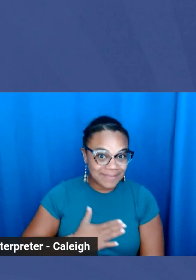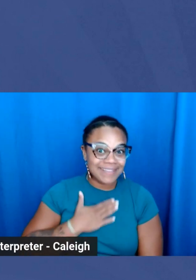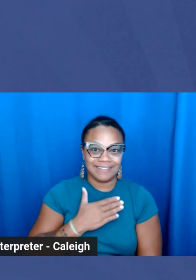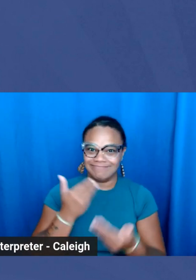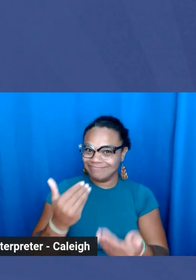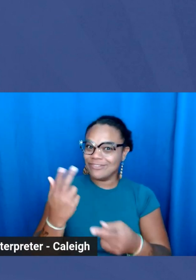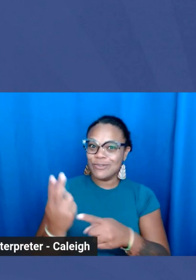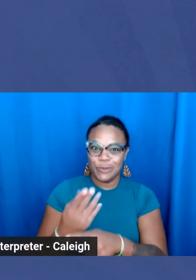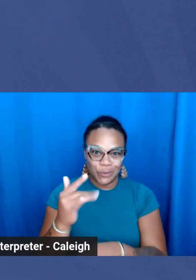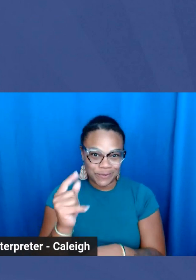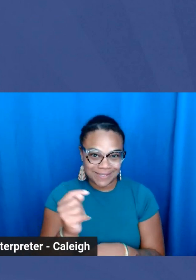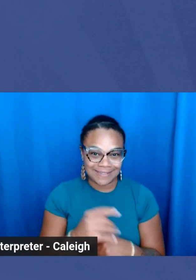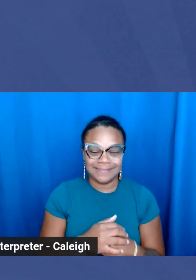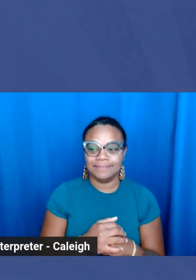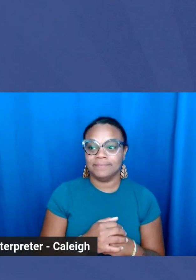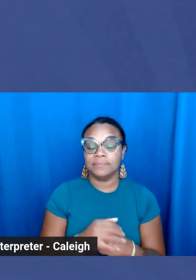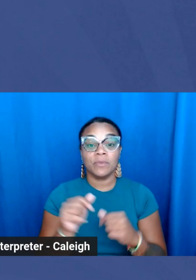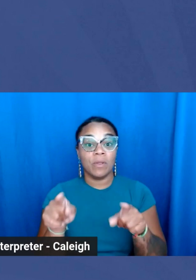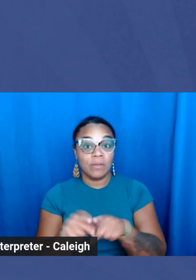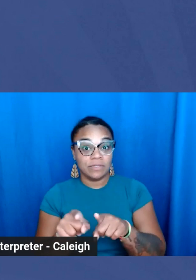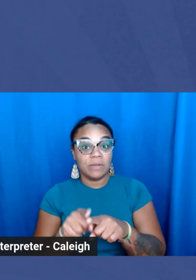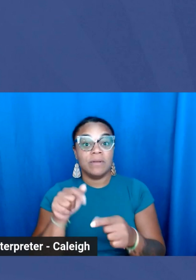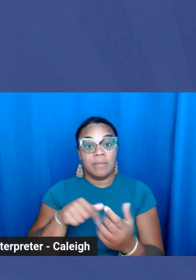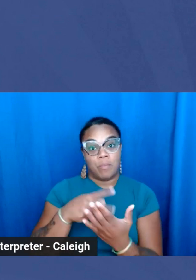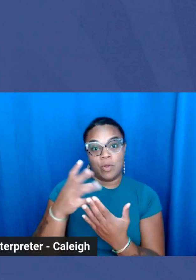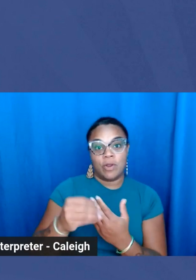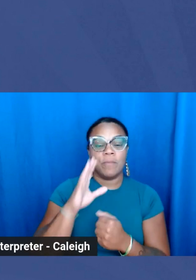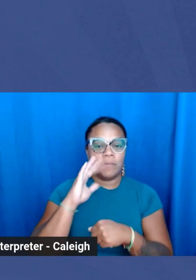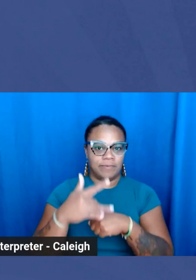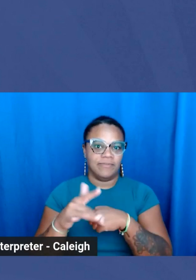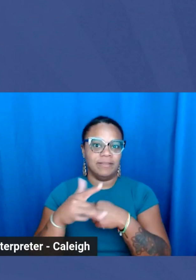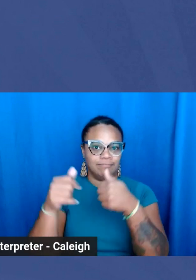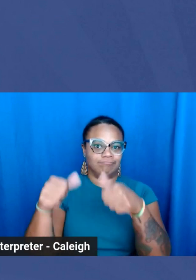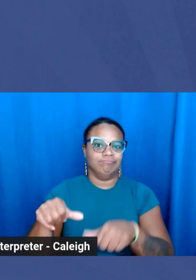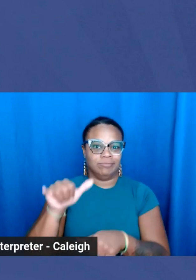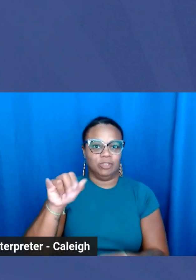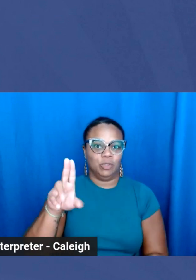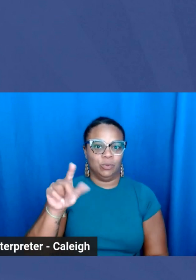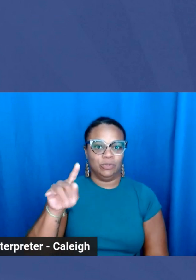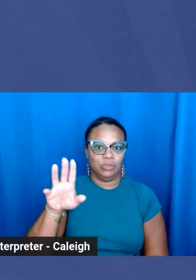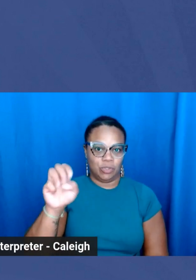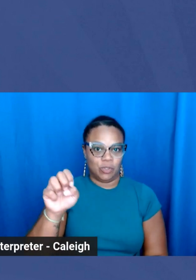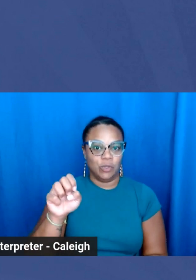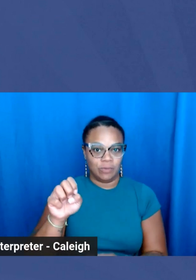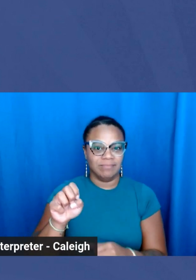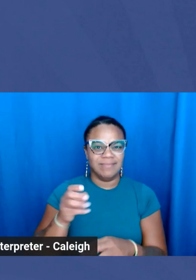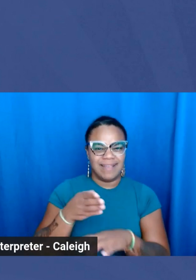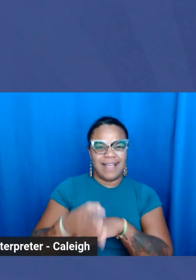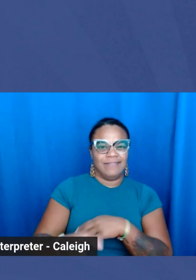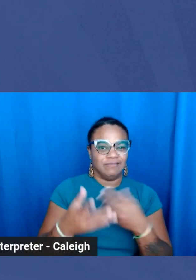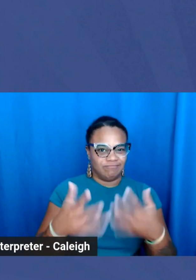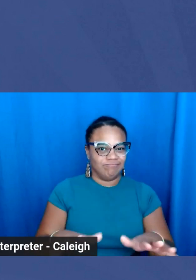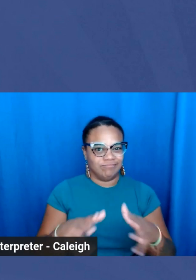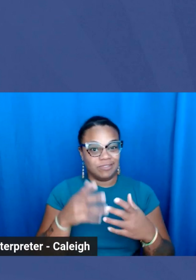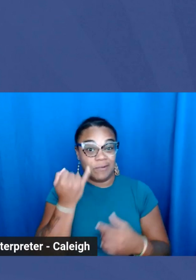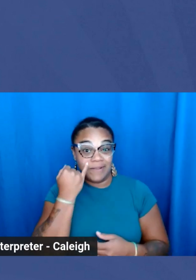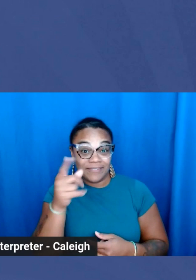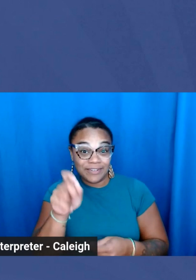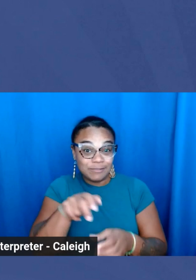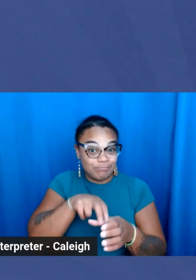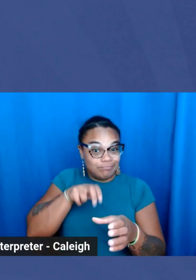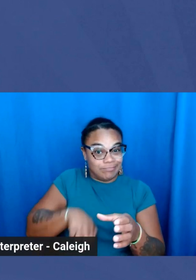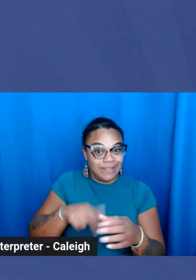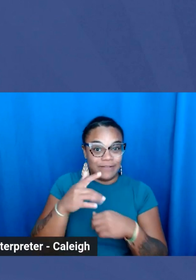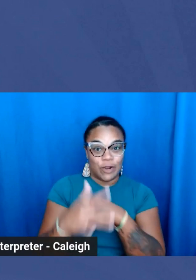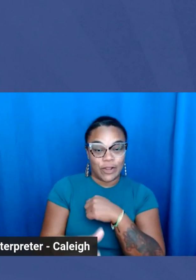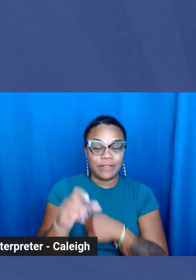it. Also, this program will be available on our YouTube page afterwards, so no worries if you need to leave early or you